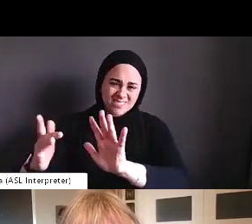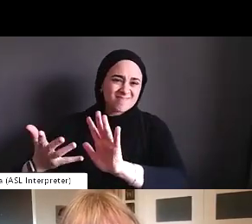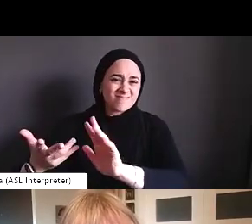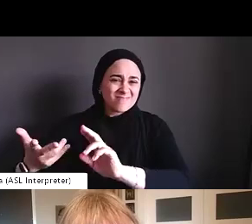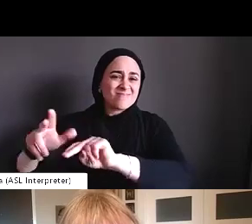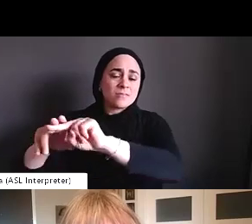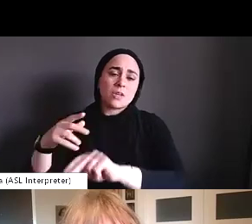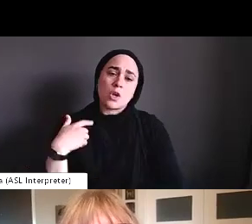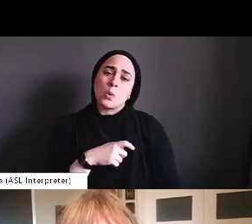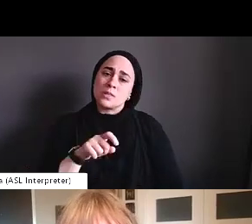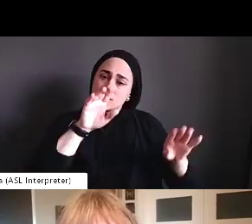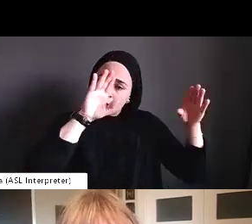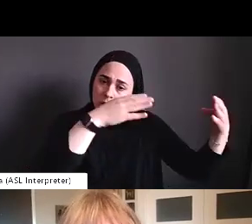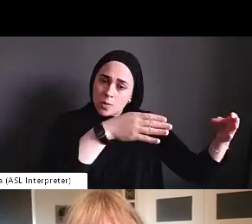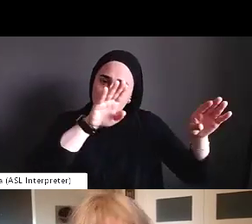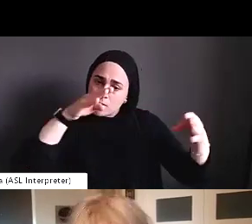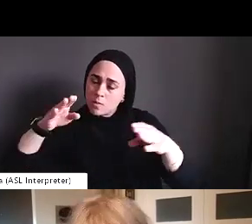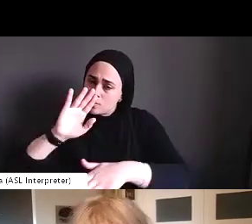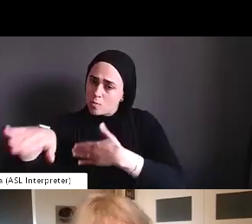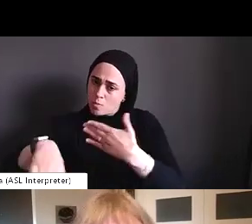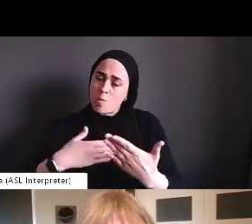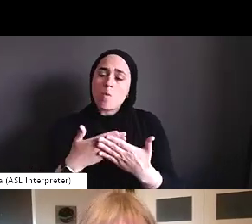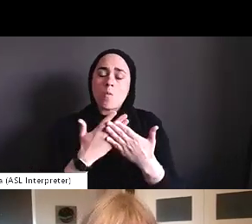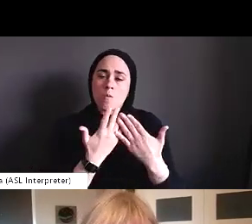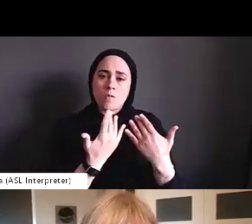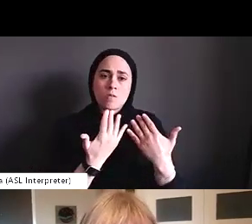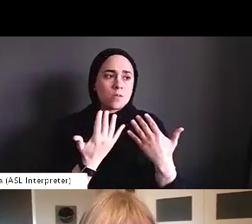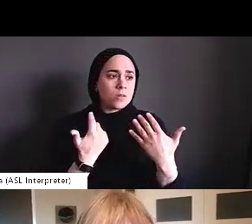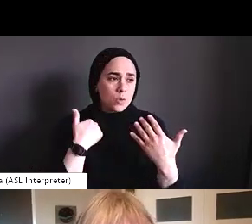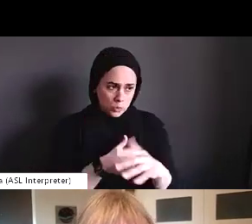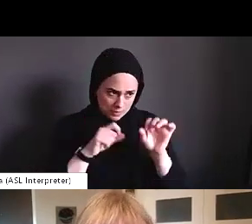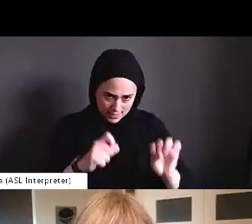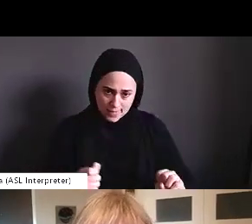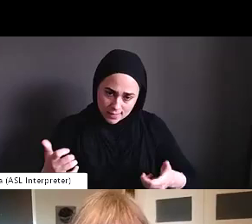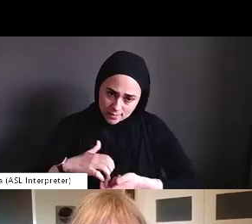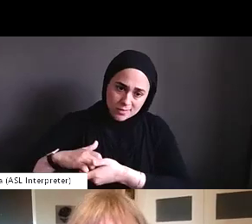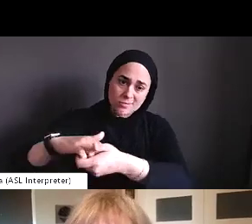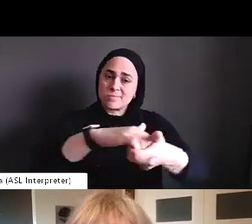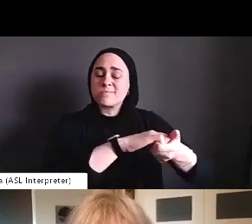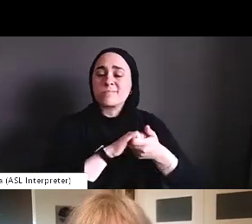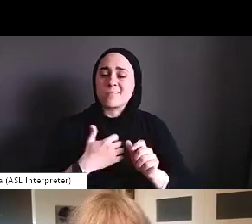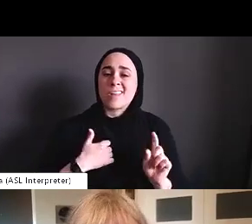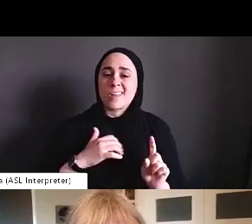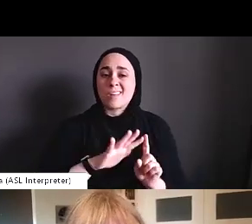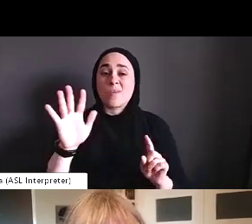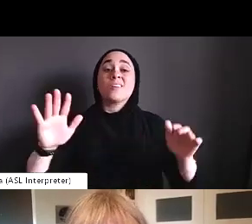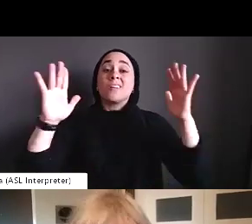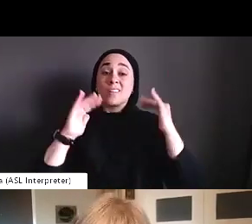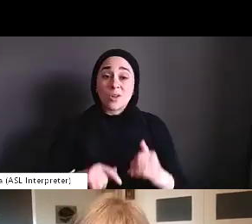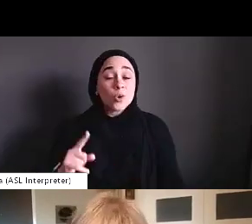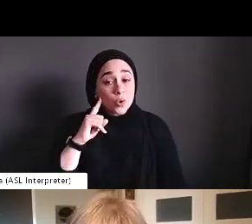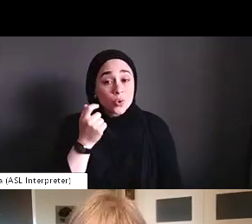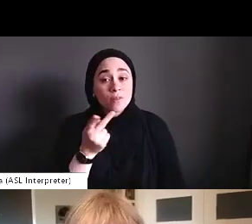address, we need to get everybody up to a point where we can collaborate across the country. And then you heard a couple people talk